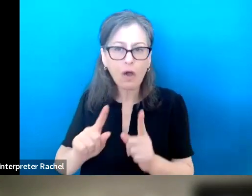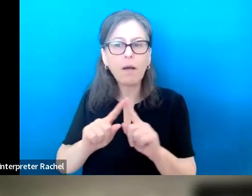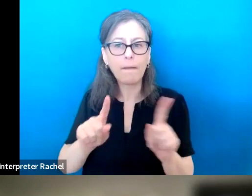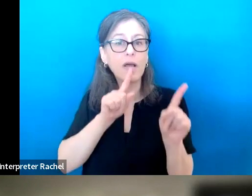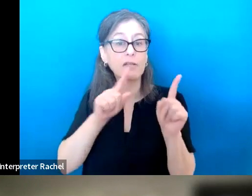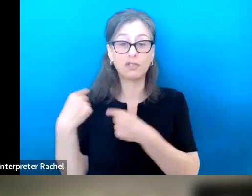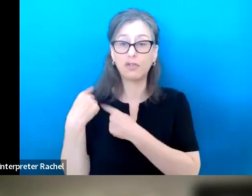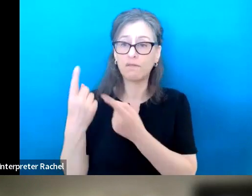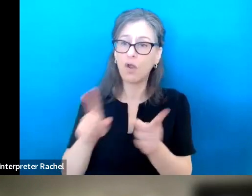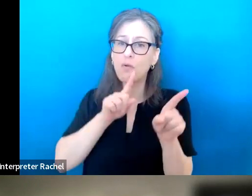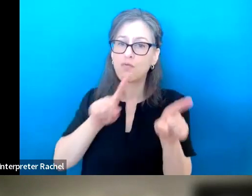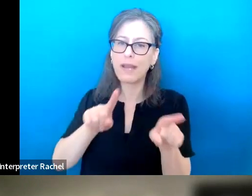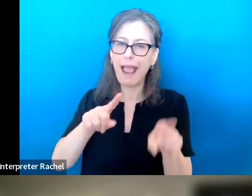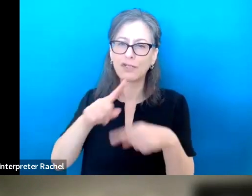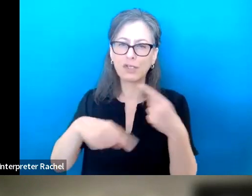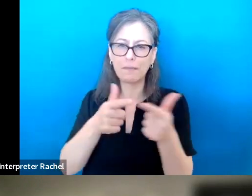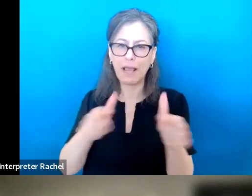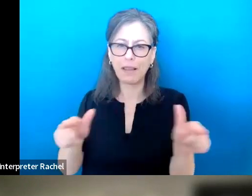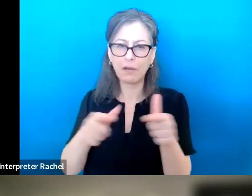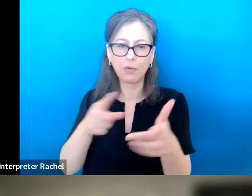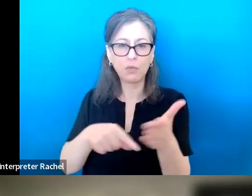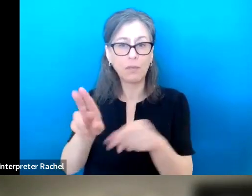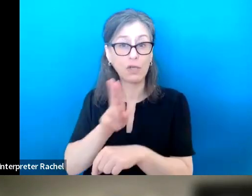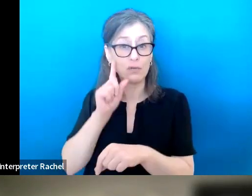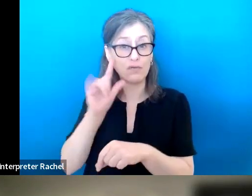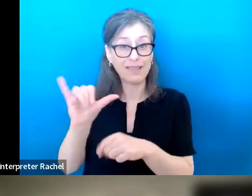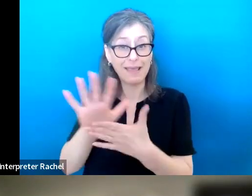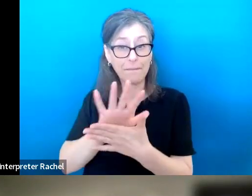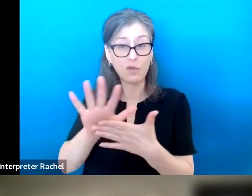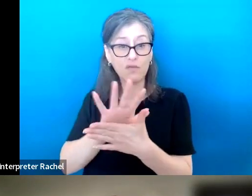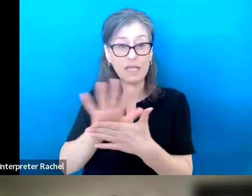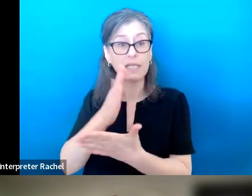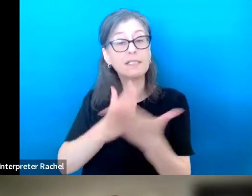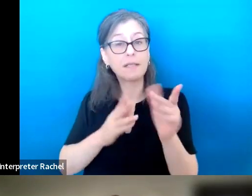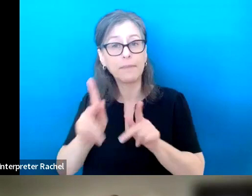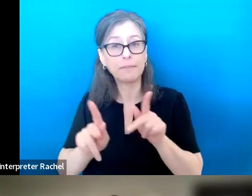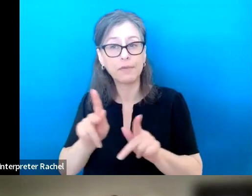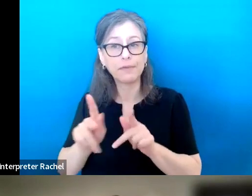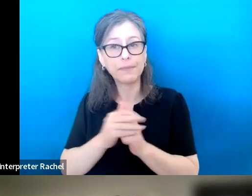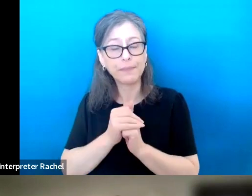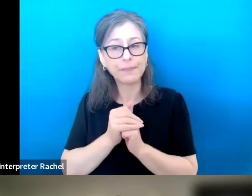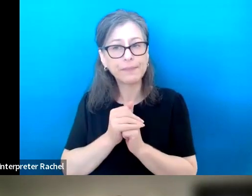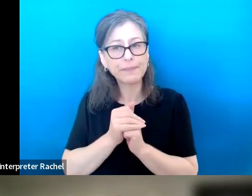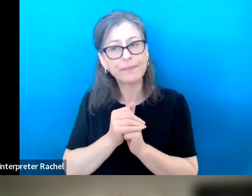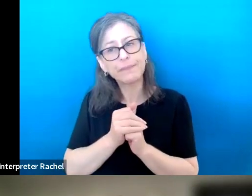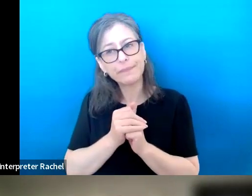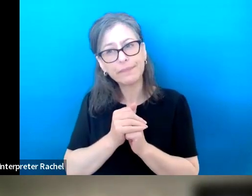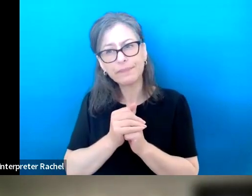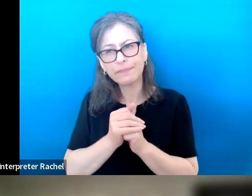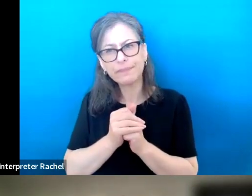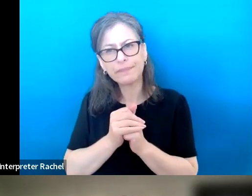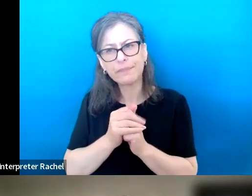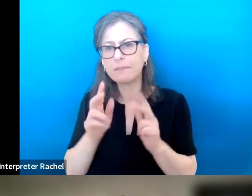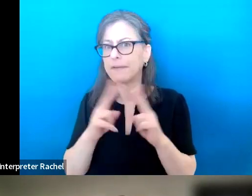that we've had about the language that we've used in the movie. Some people, and it's been